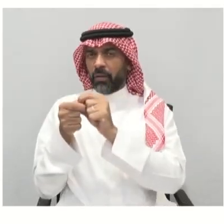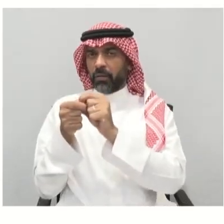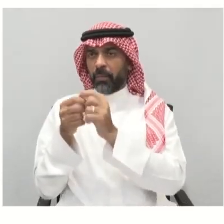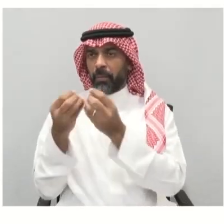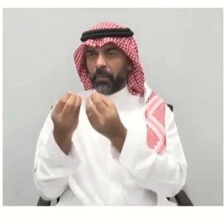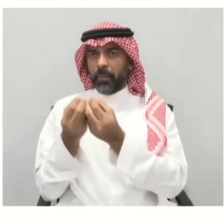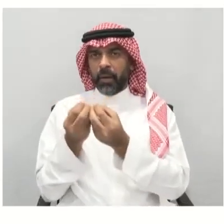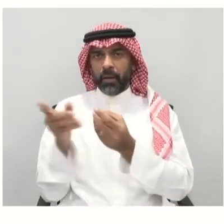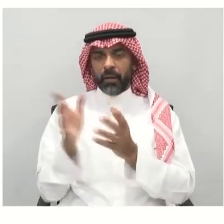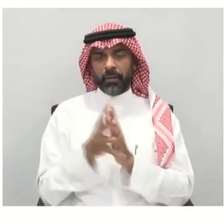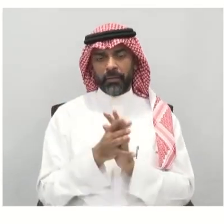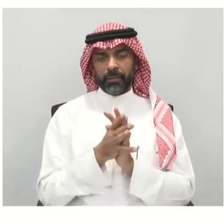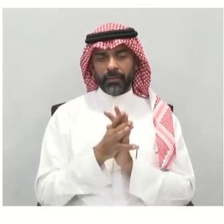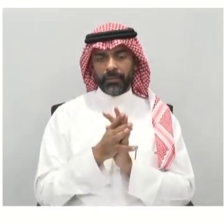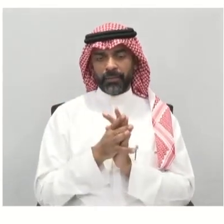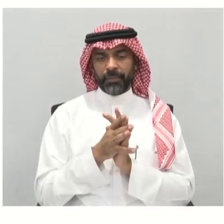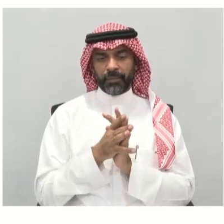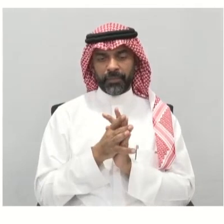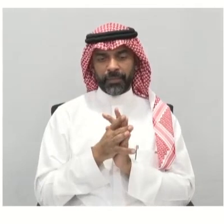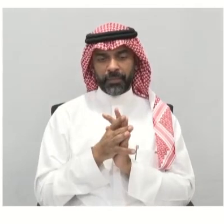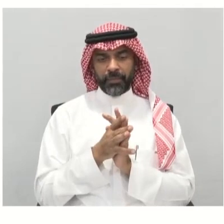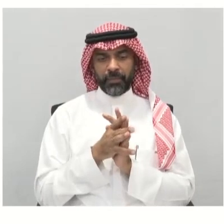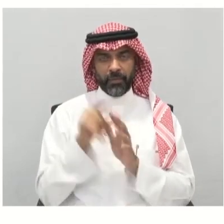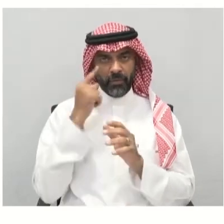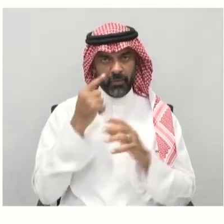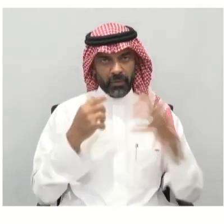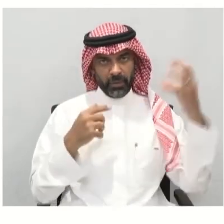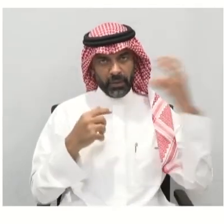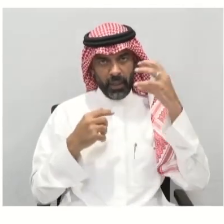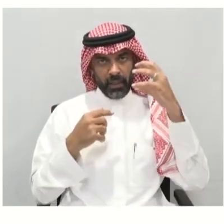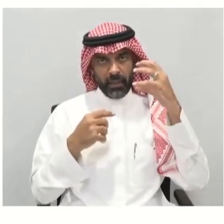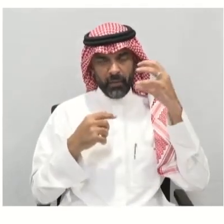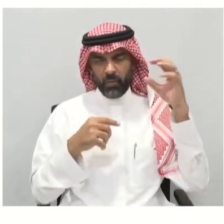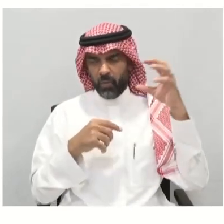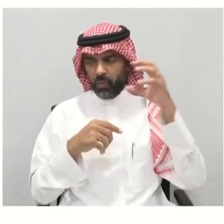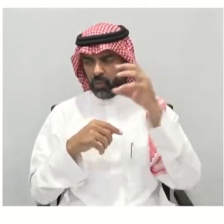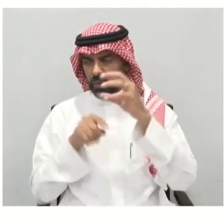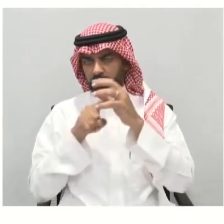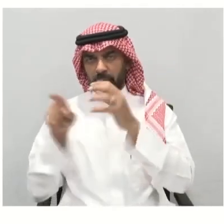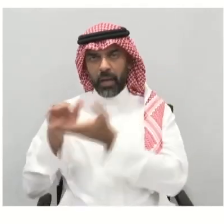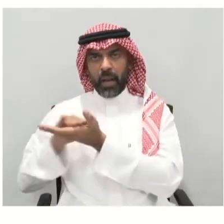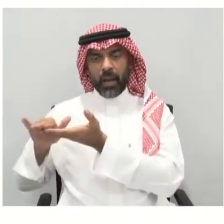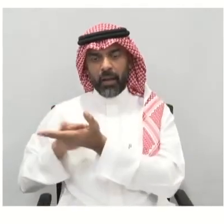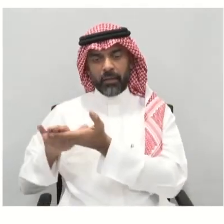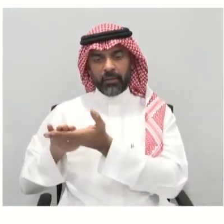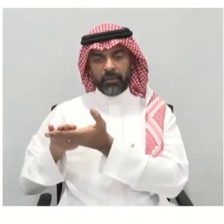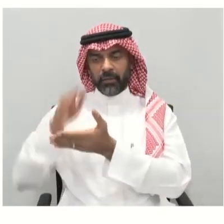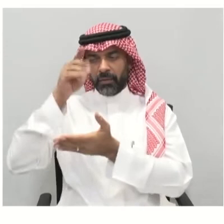see? So you can see over here, we have the sun facing Earth, and over here it's